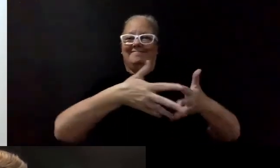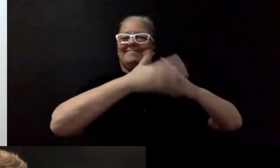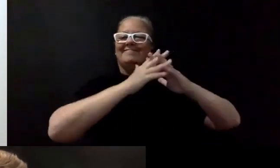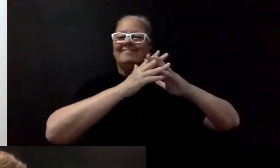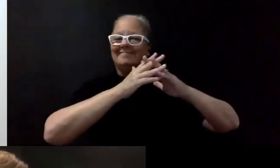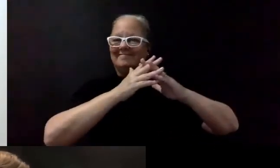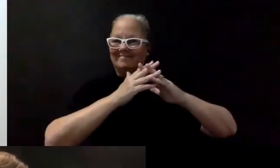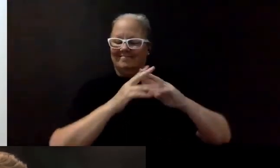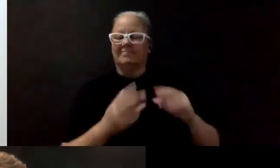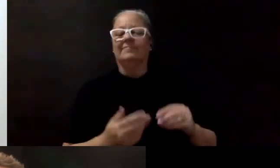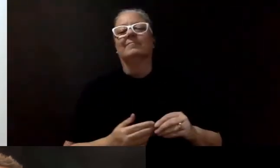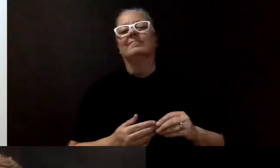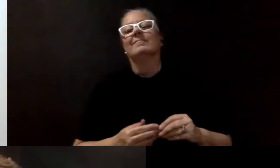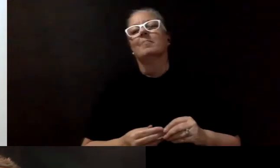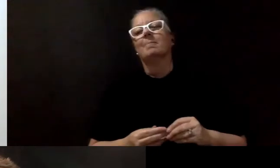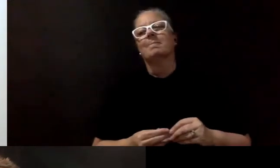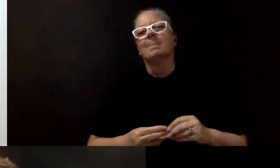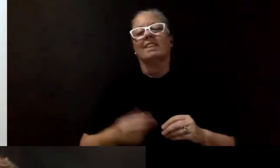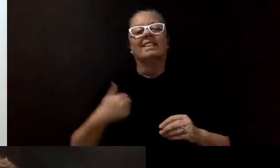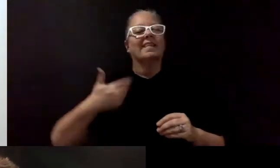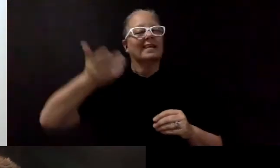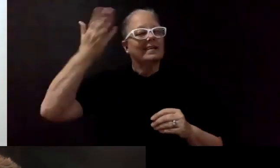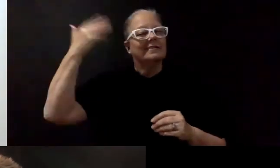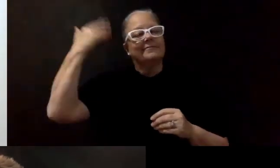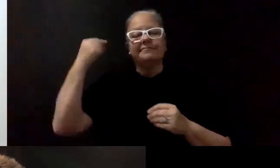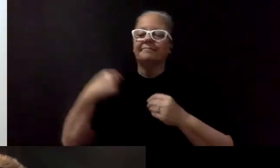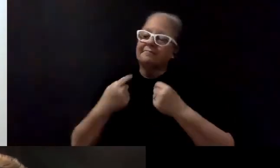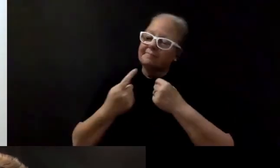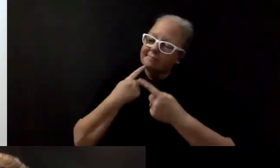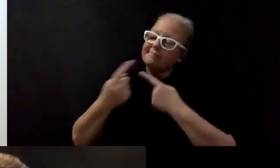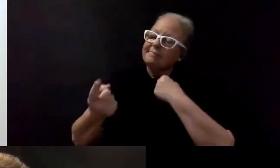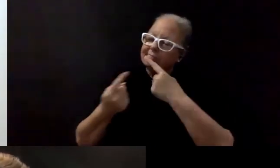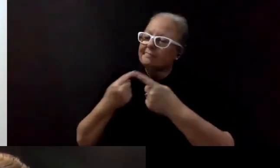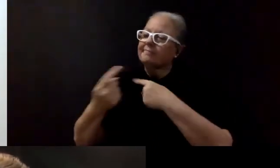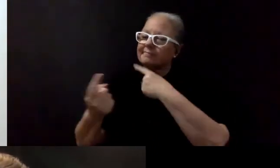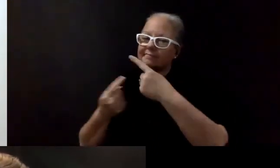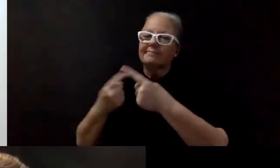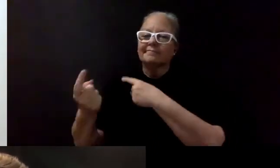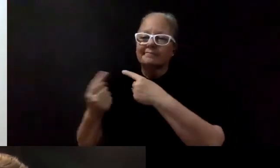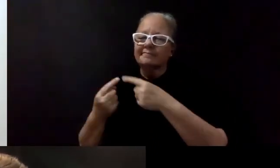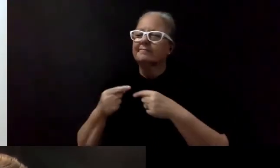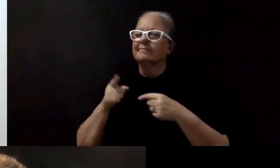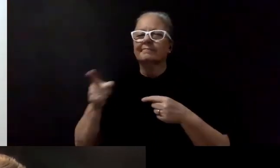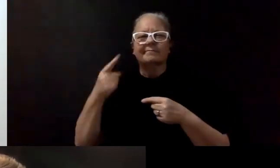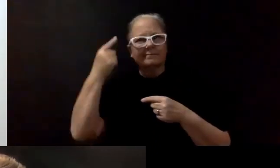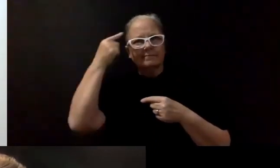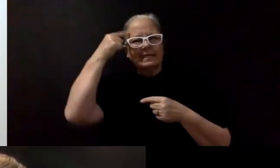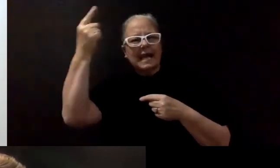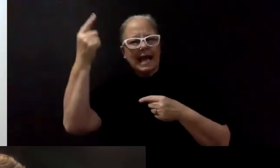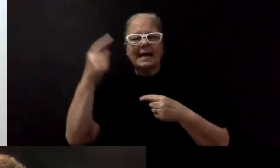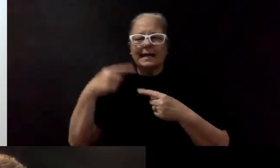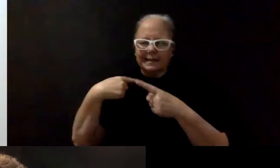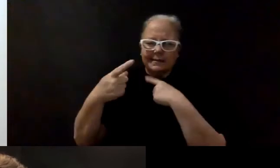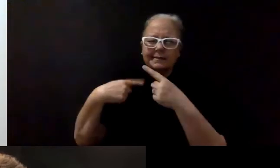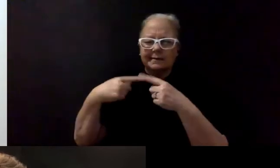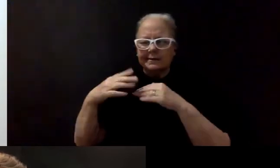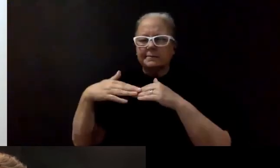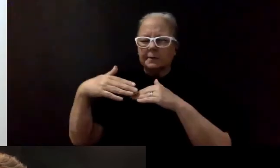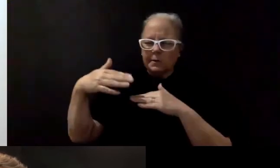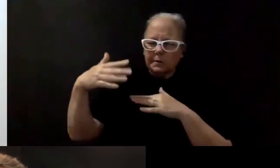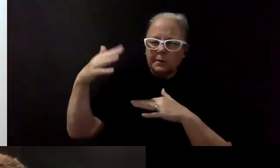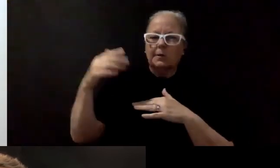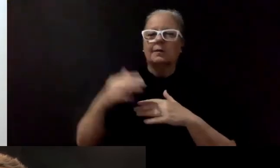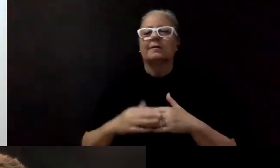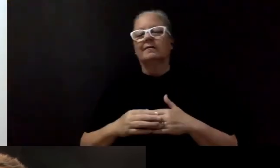And I remember talking to them over the course of conceptualizing that event, and they were saying that their